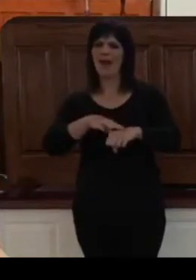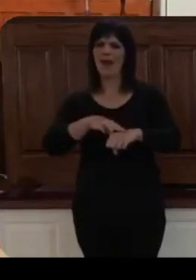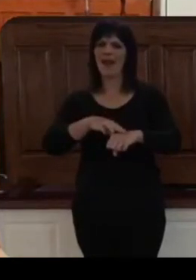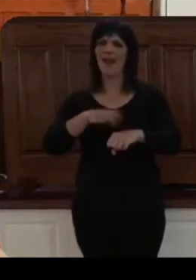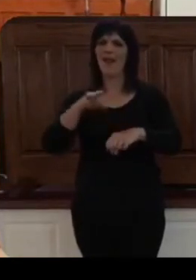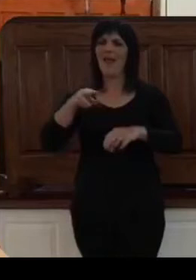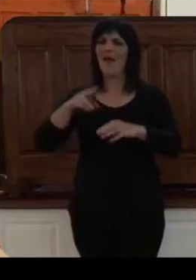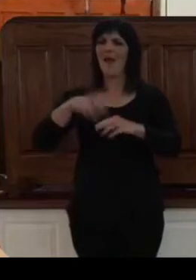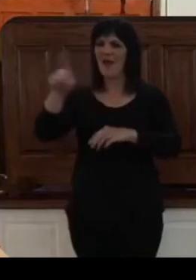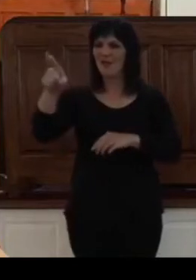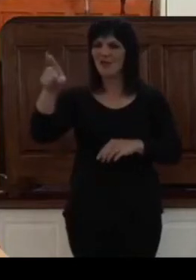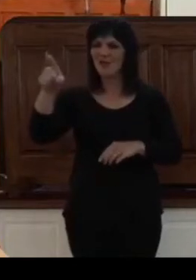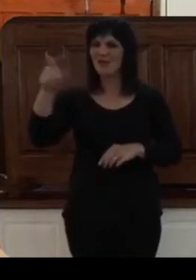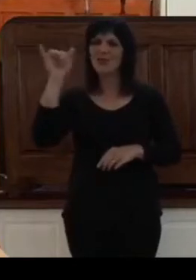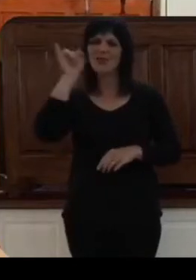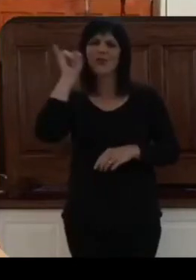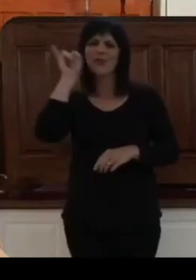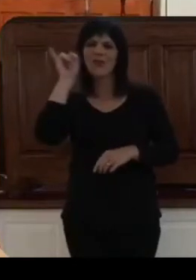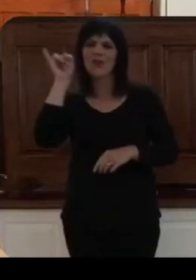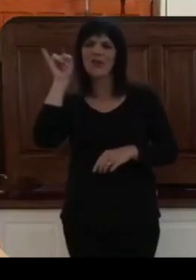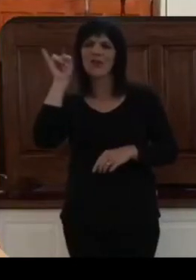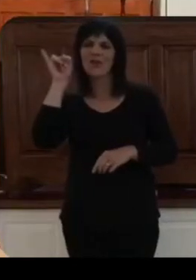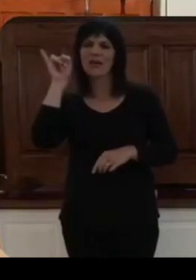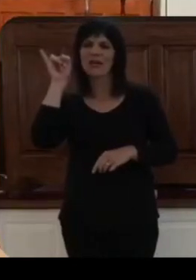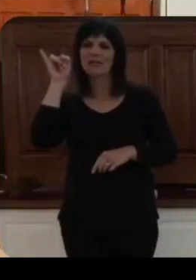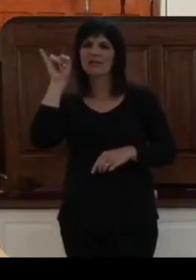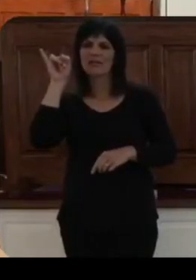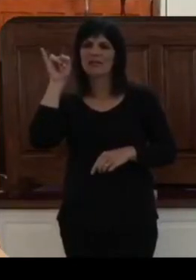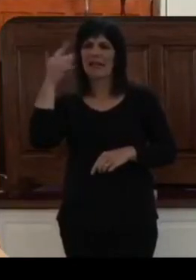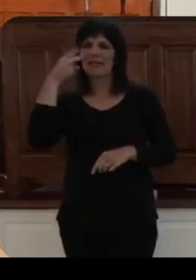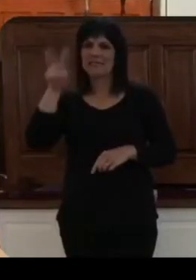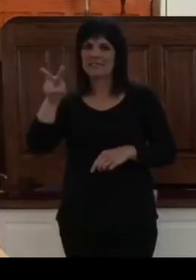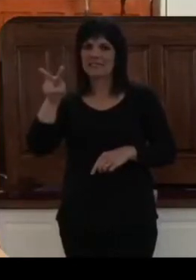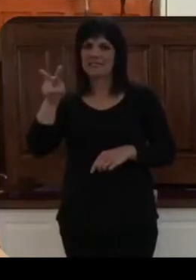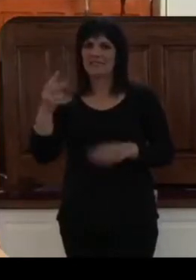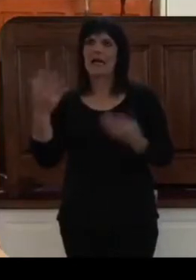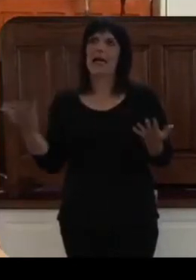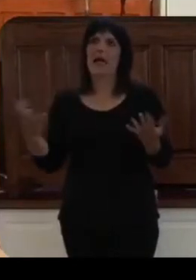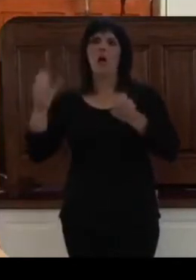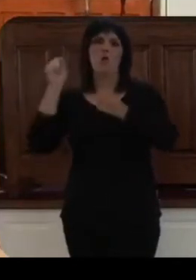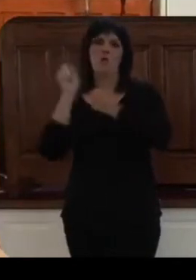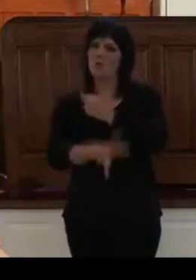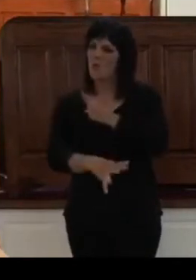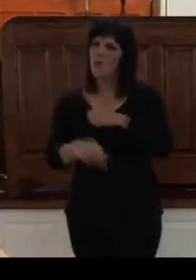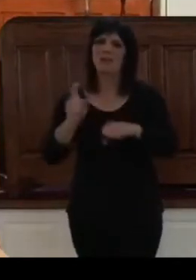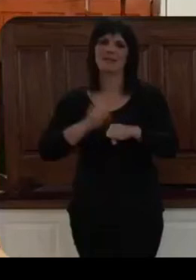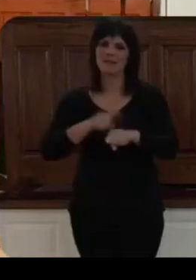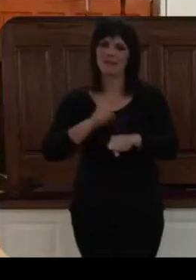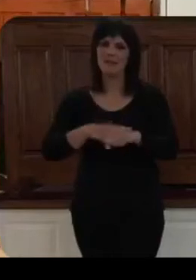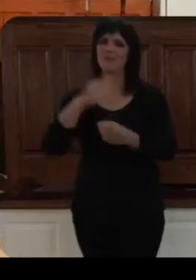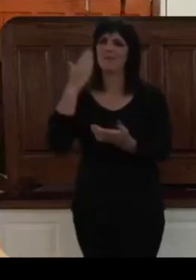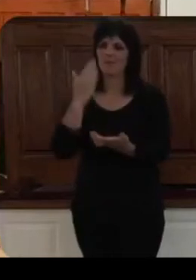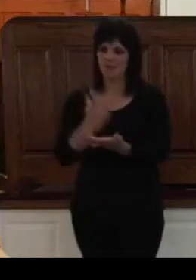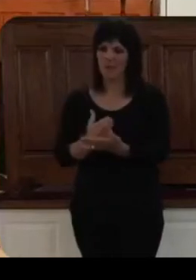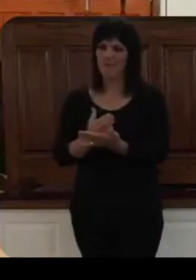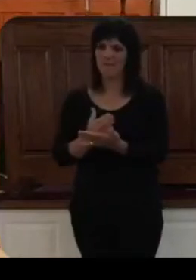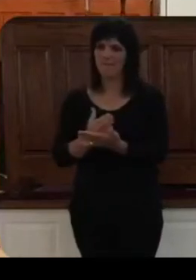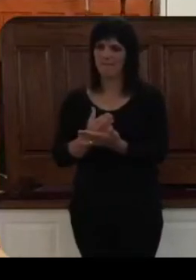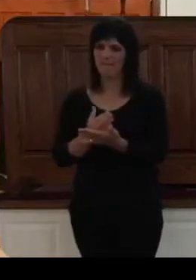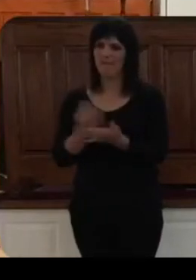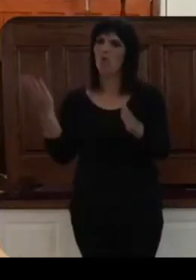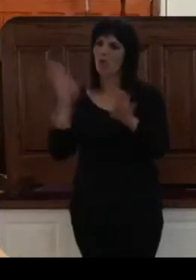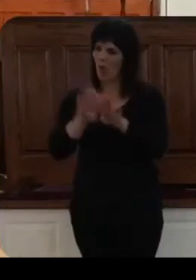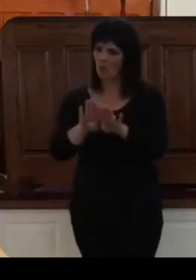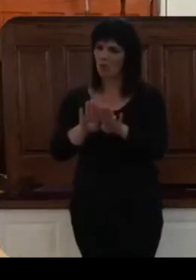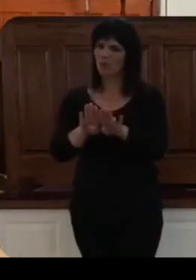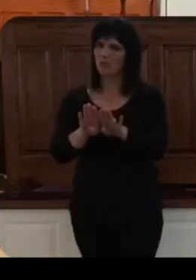convicting. It really is convicting to me. I'll say, man, I am wasting so much time, and I'll stop and shut down what I'm doing, and I'll lay the phone down for a